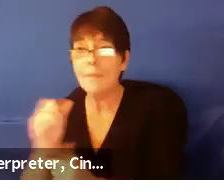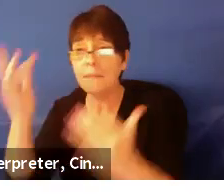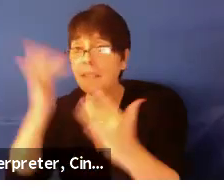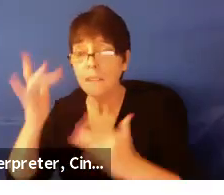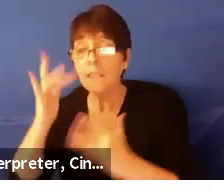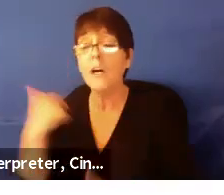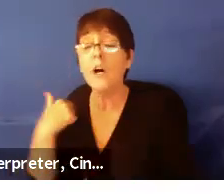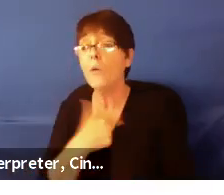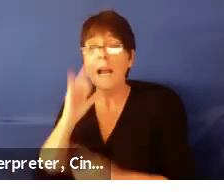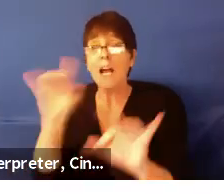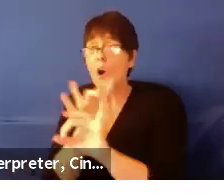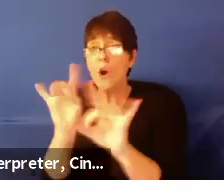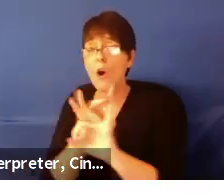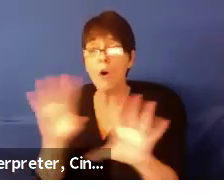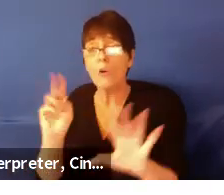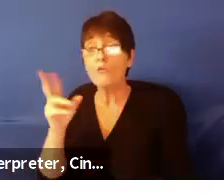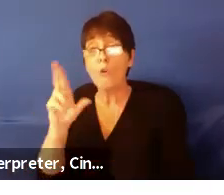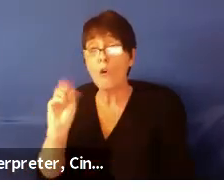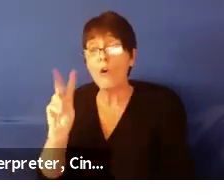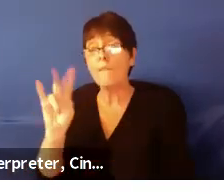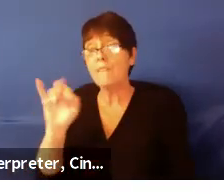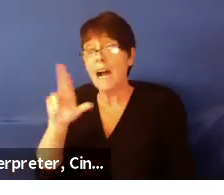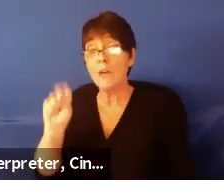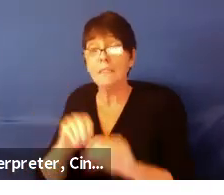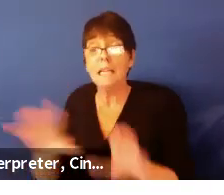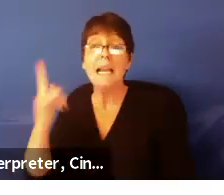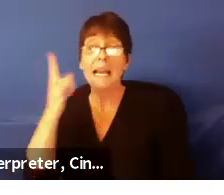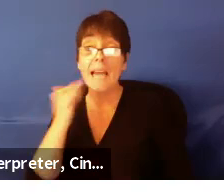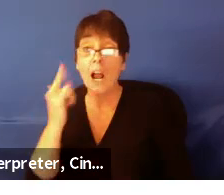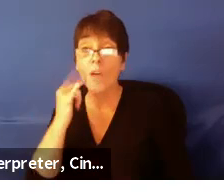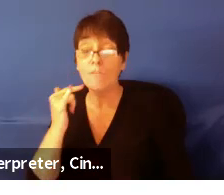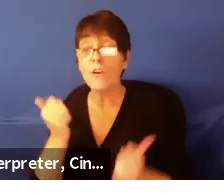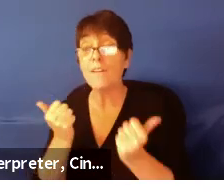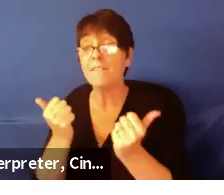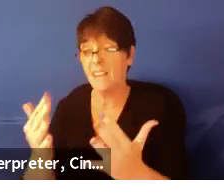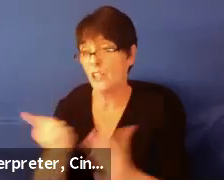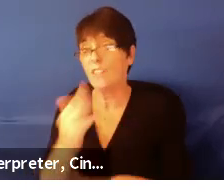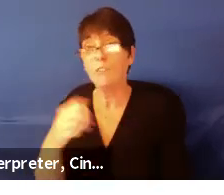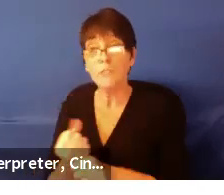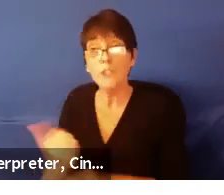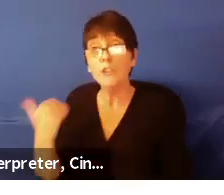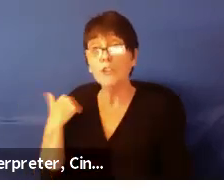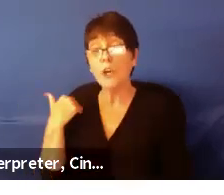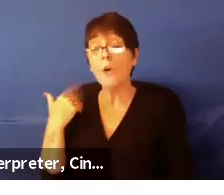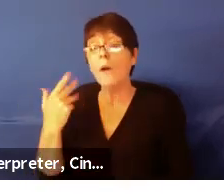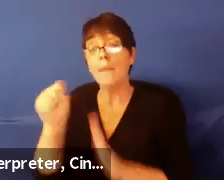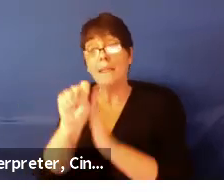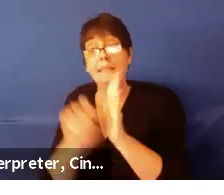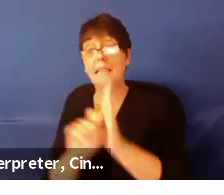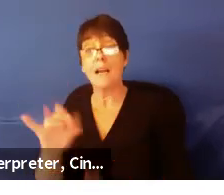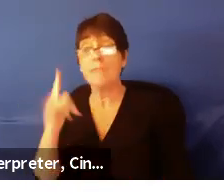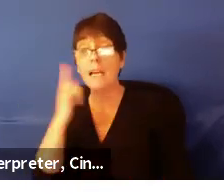we had a horrible norovirus outbreak in the California wildfires a couple of years ago, and the state of California